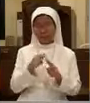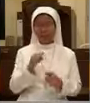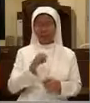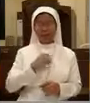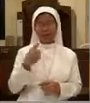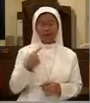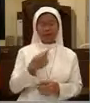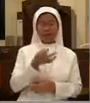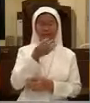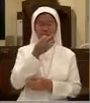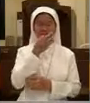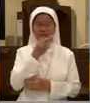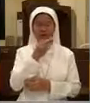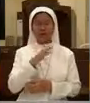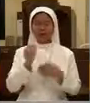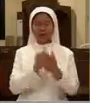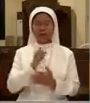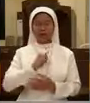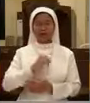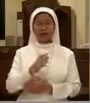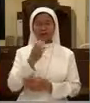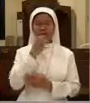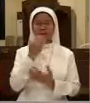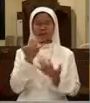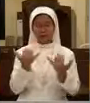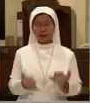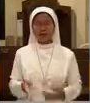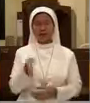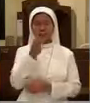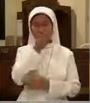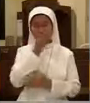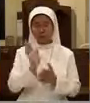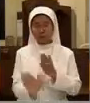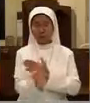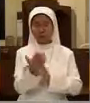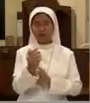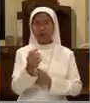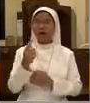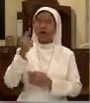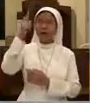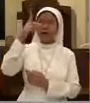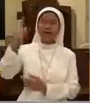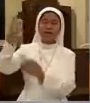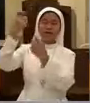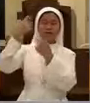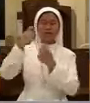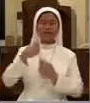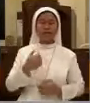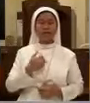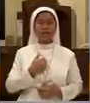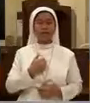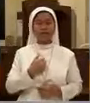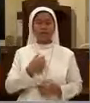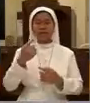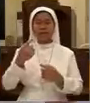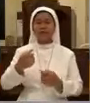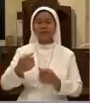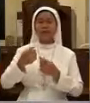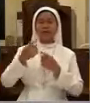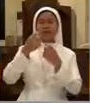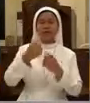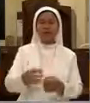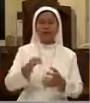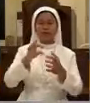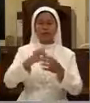Everything that I ate this morning is a gift of God, a gift of creation, a gift